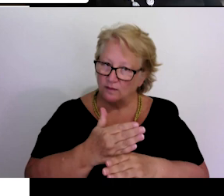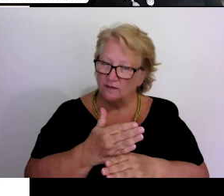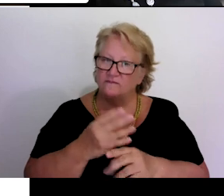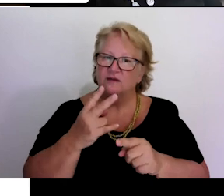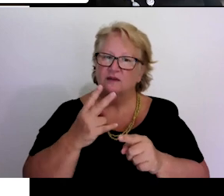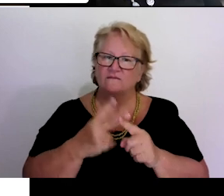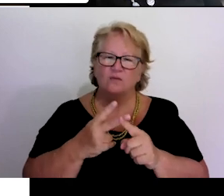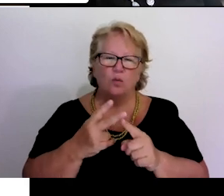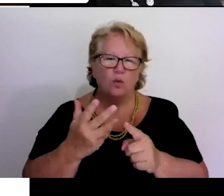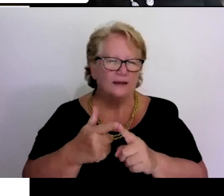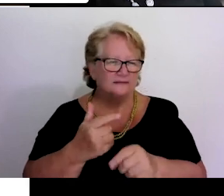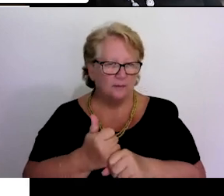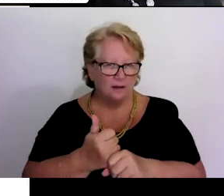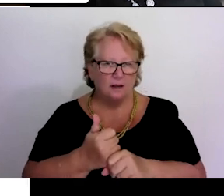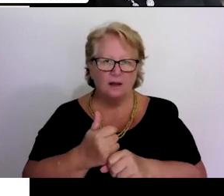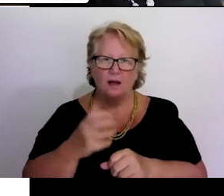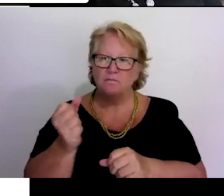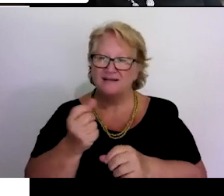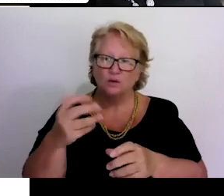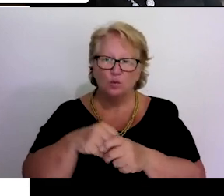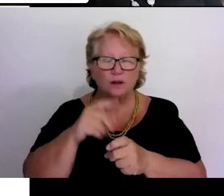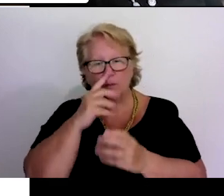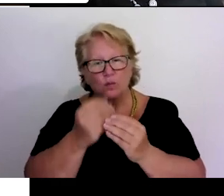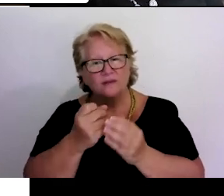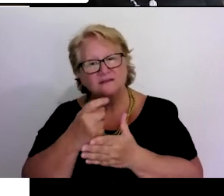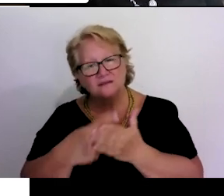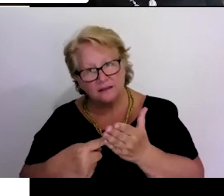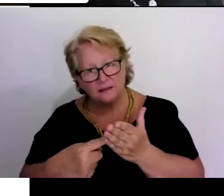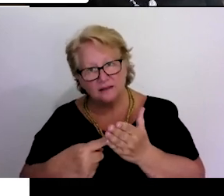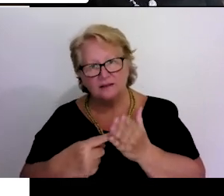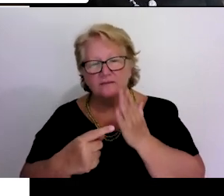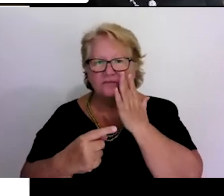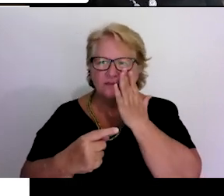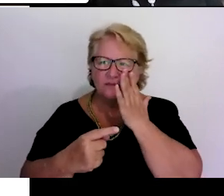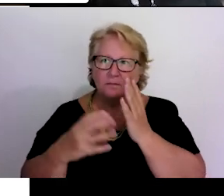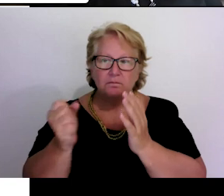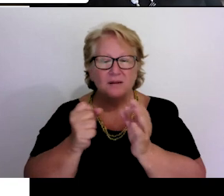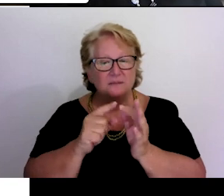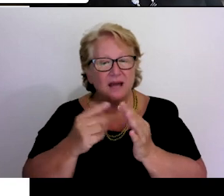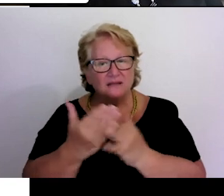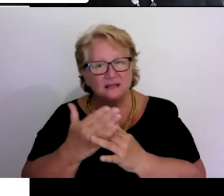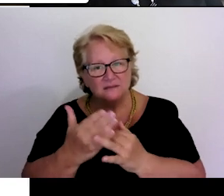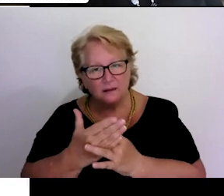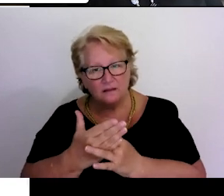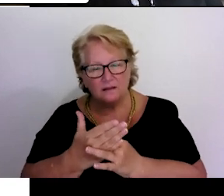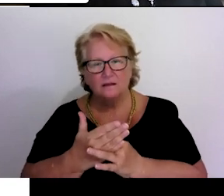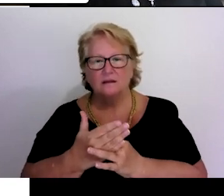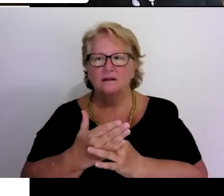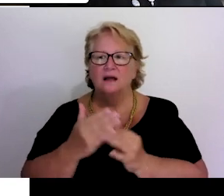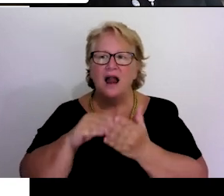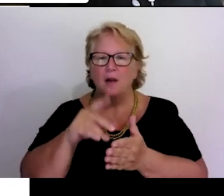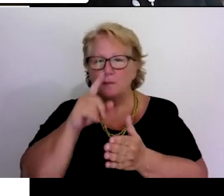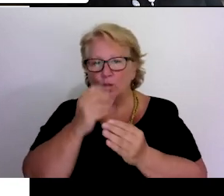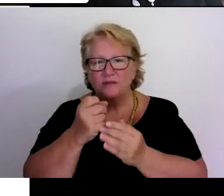For example, it must include people with disability, have information that is accessible, help people with disability, and keep